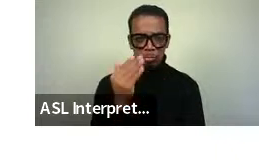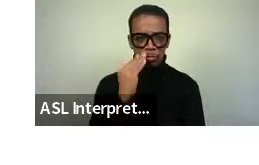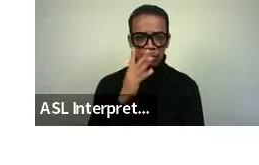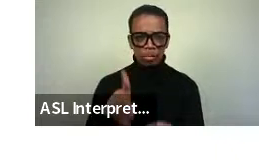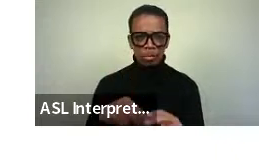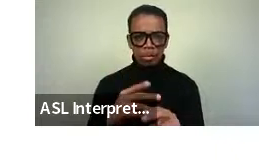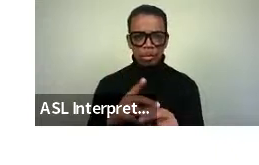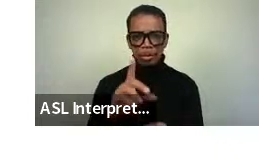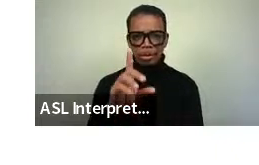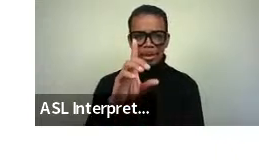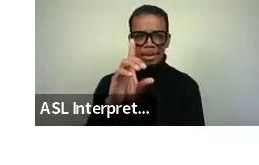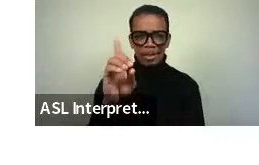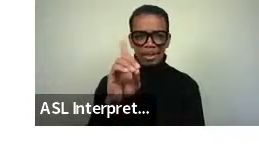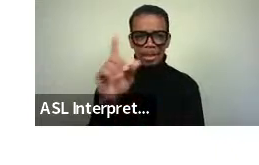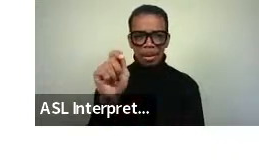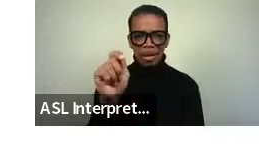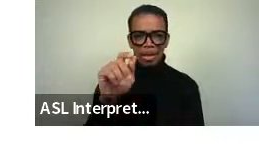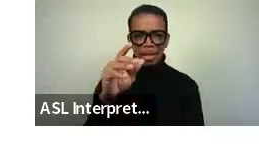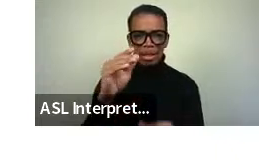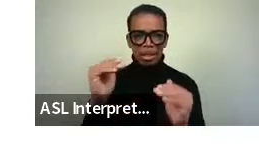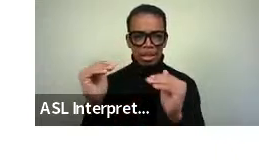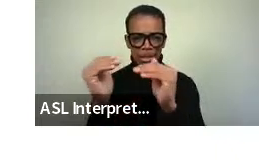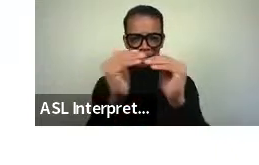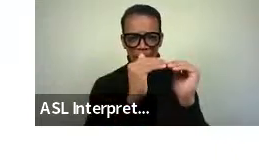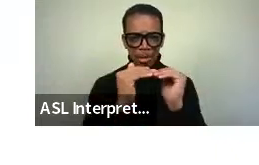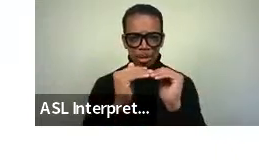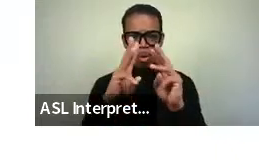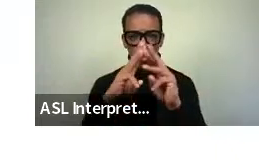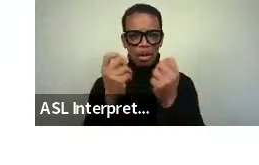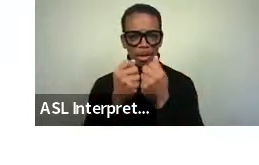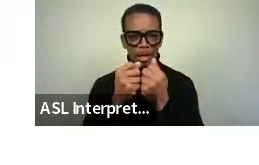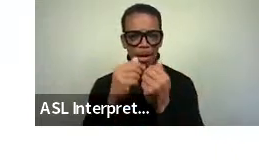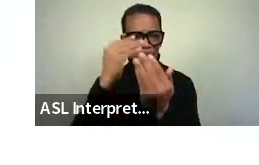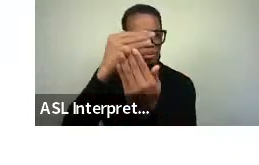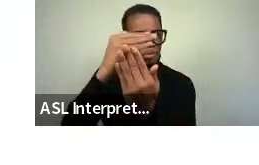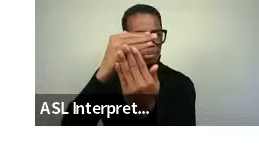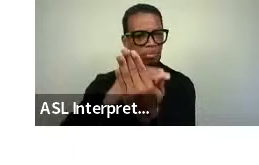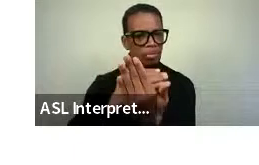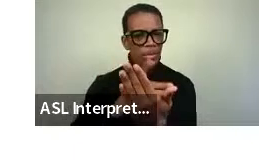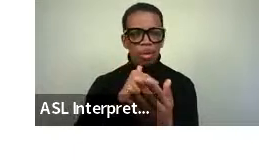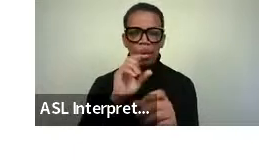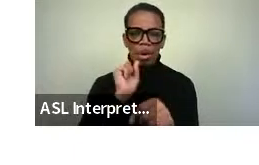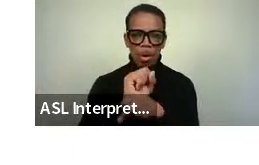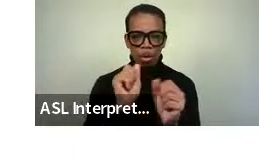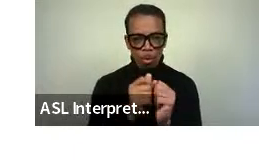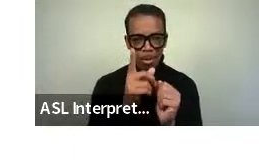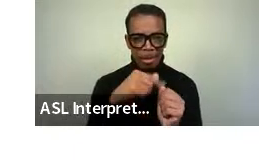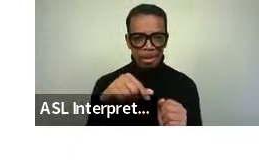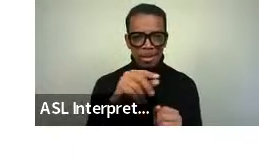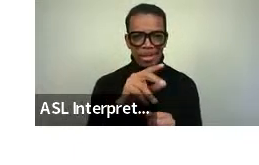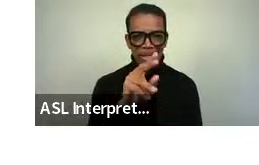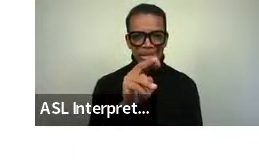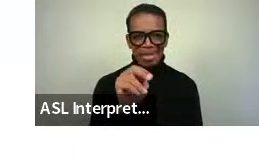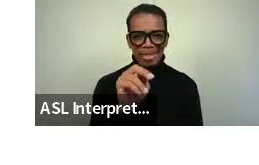the Disability Justice Workshop series that we have been working in conjunction with the